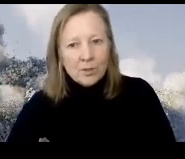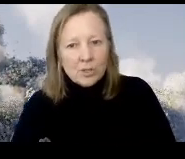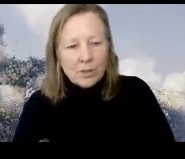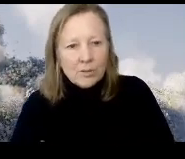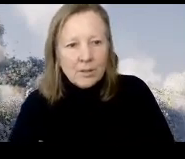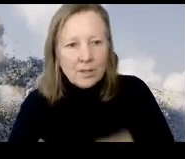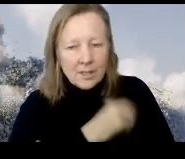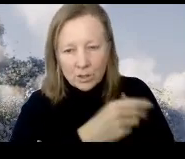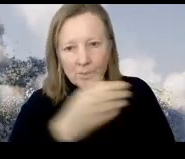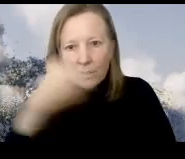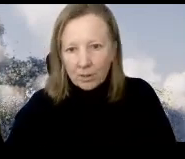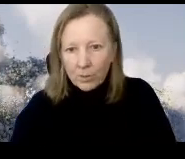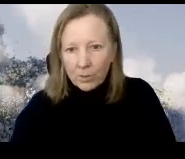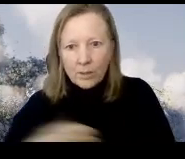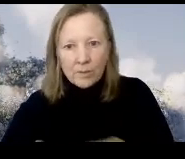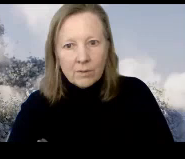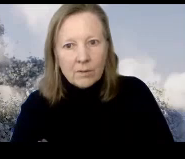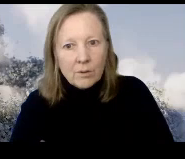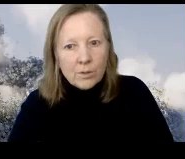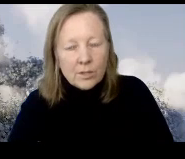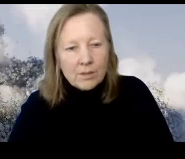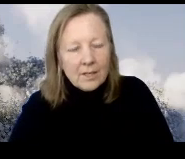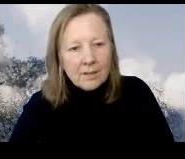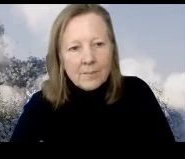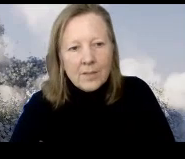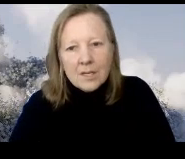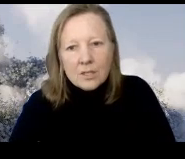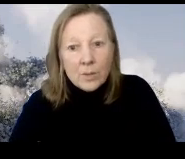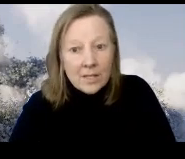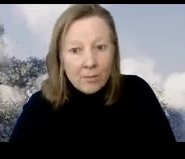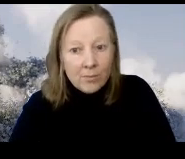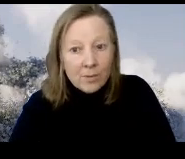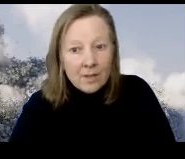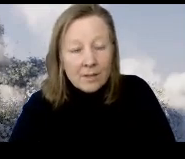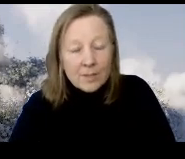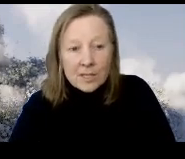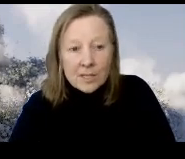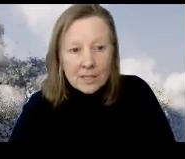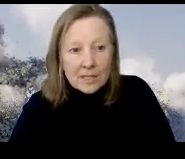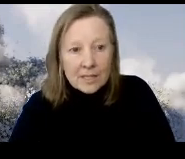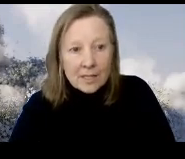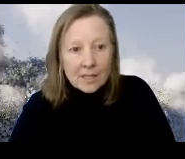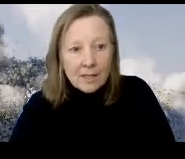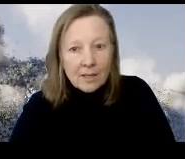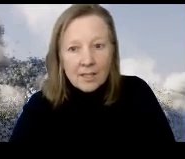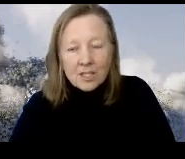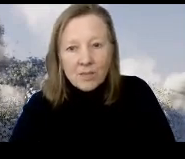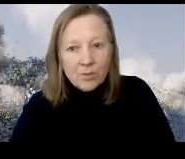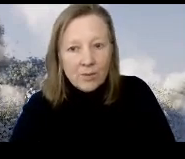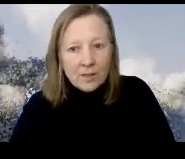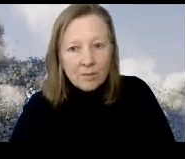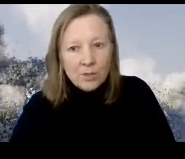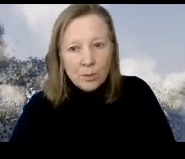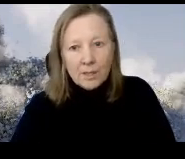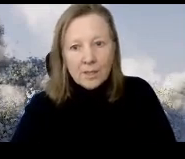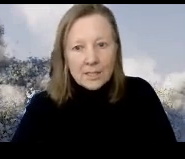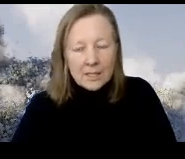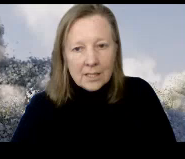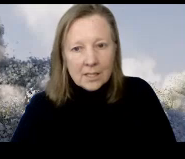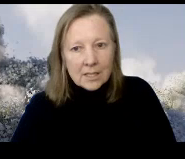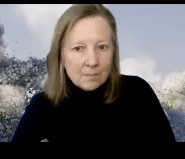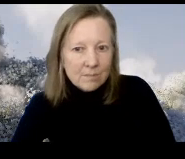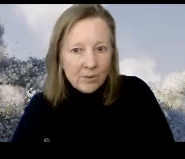feedback from your instructor on either speaker you're writing, whatever course you're taking. So it is helpful, especially the listening. It just gives you a feeling of